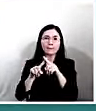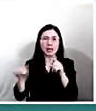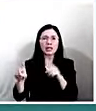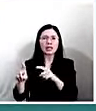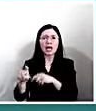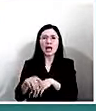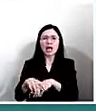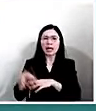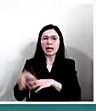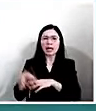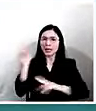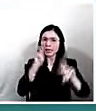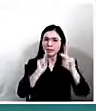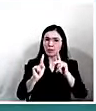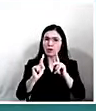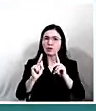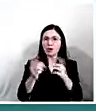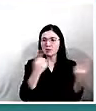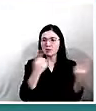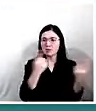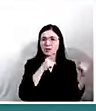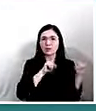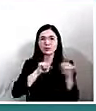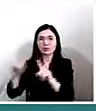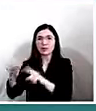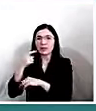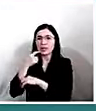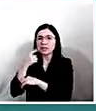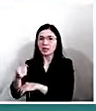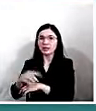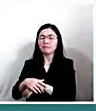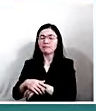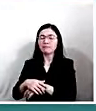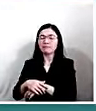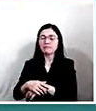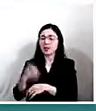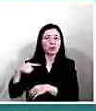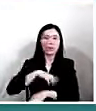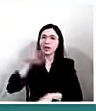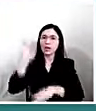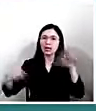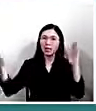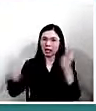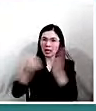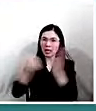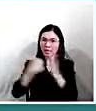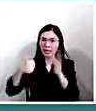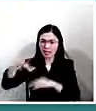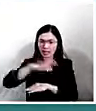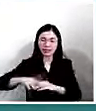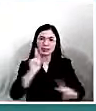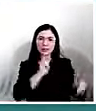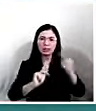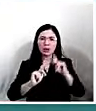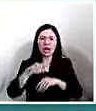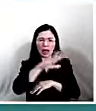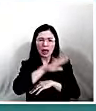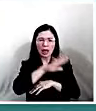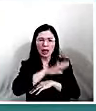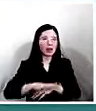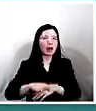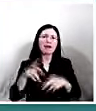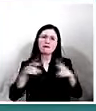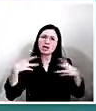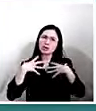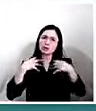had gone up with him said, "We cannot attack these people. They are too strong for